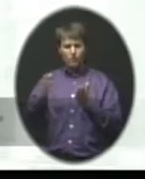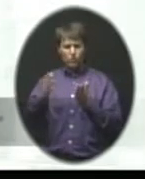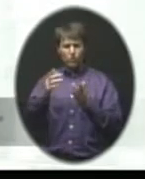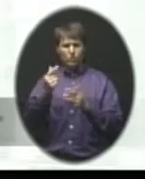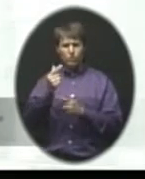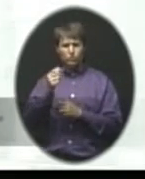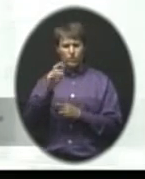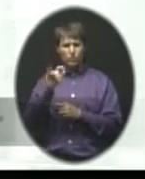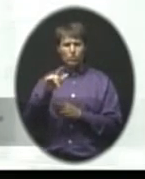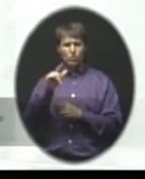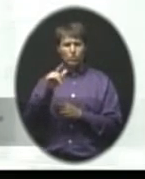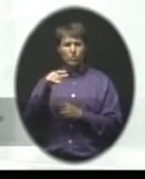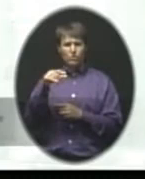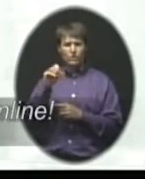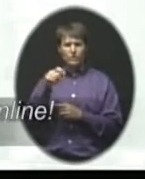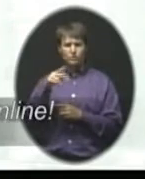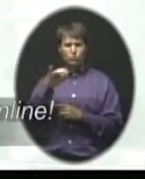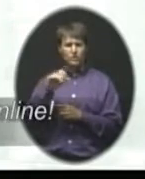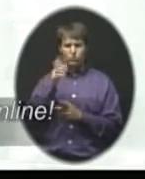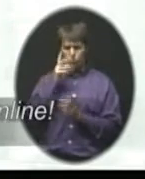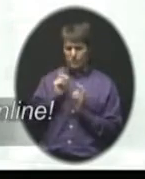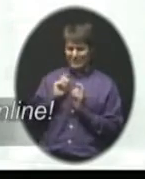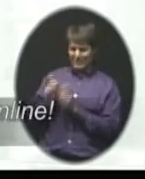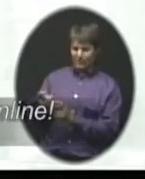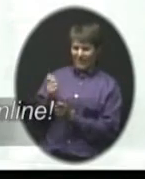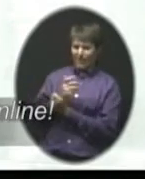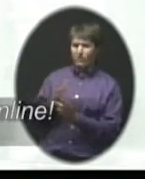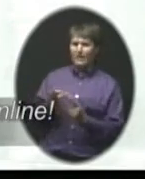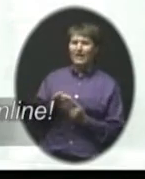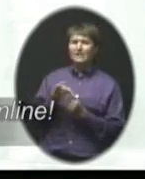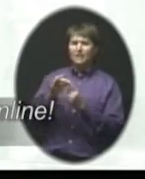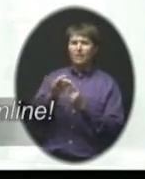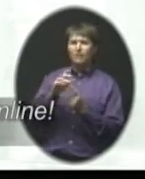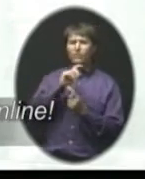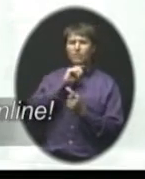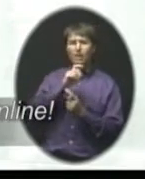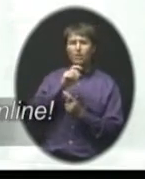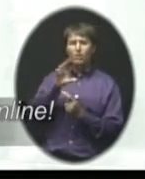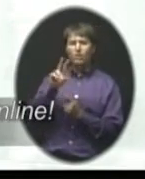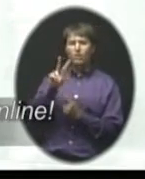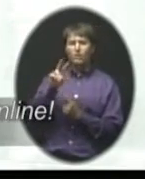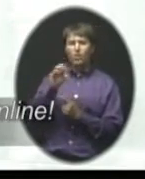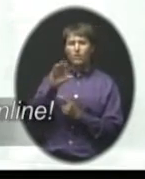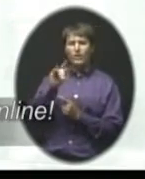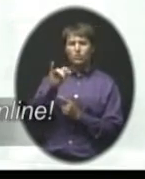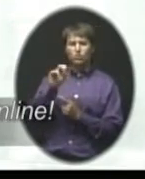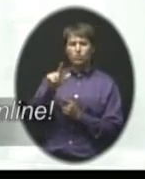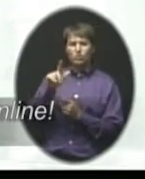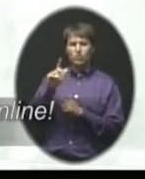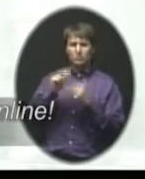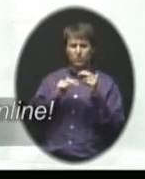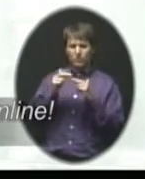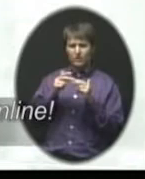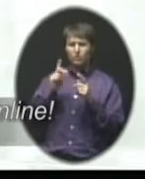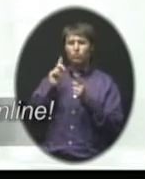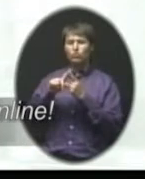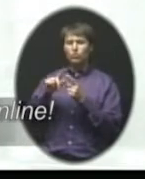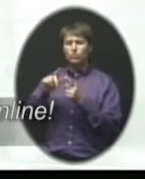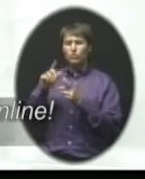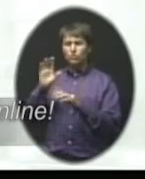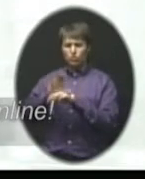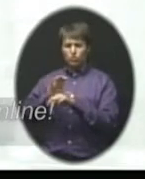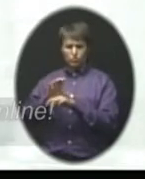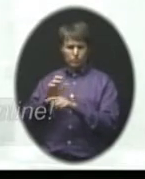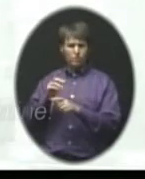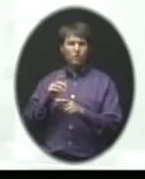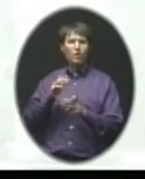General Springs will bequeath the everything but the metal building, the vocational building, to the church after the purchase. The